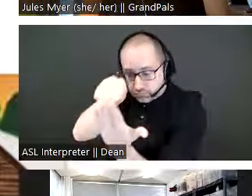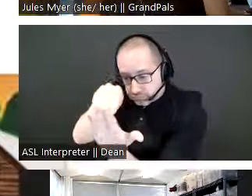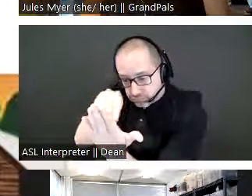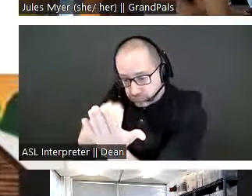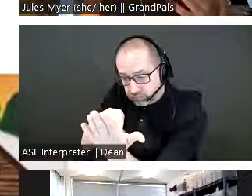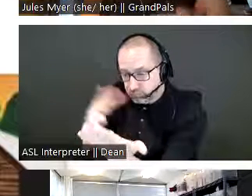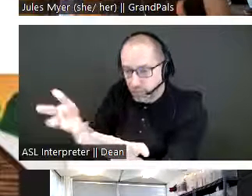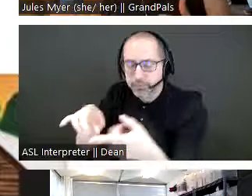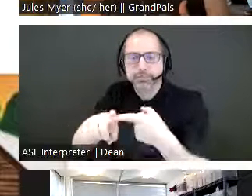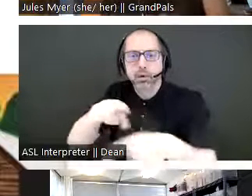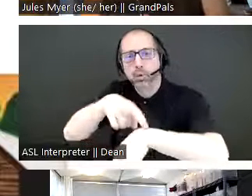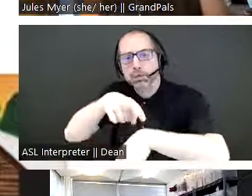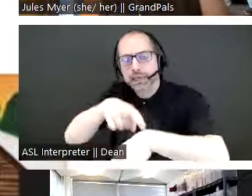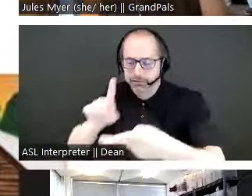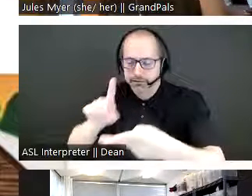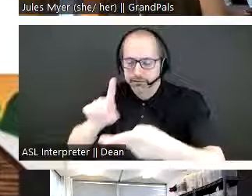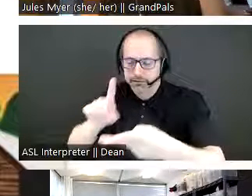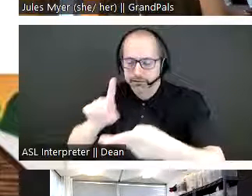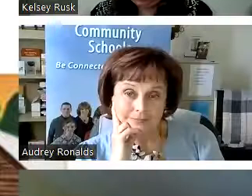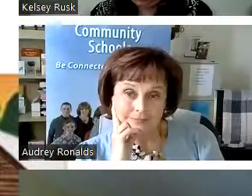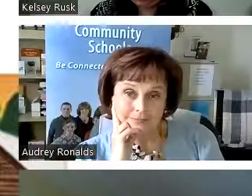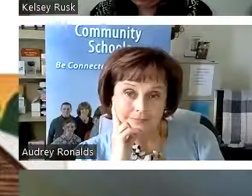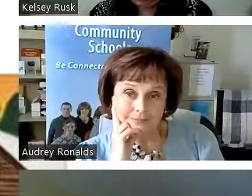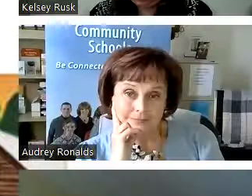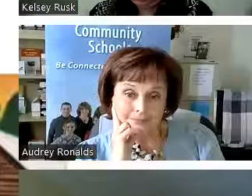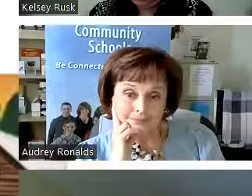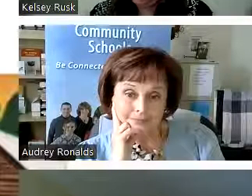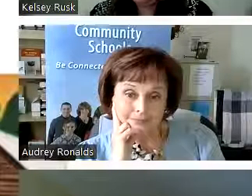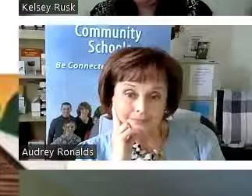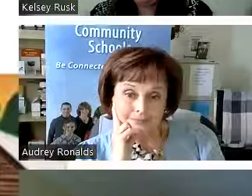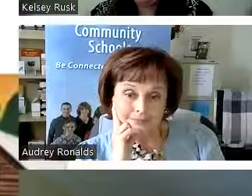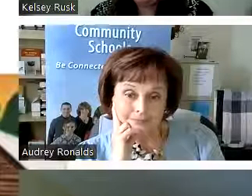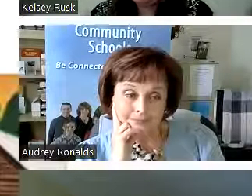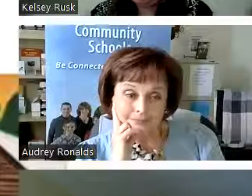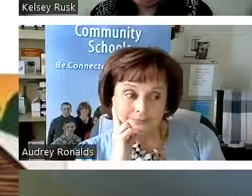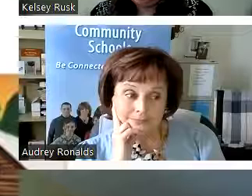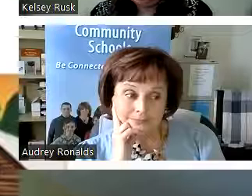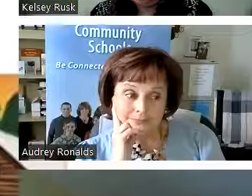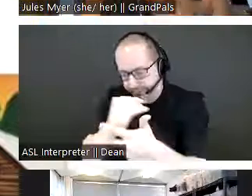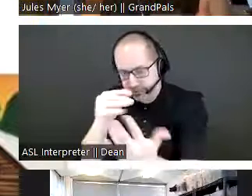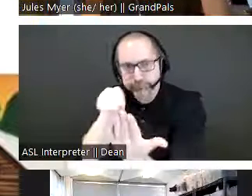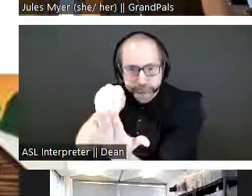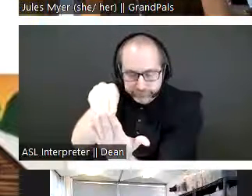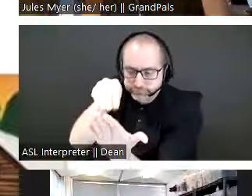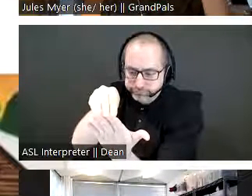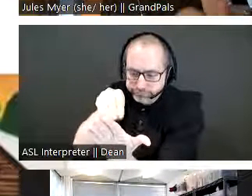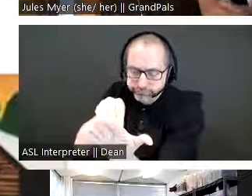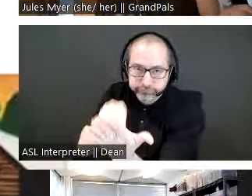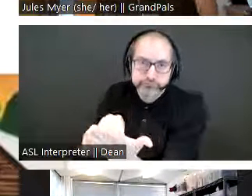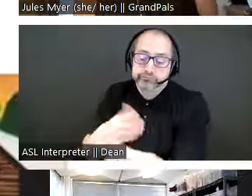are they going to meet? What day? What time? The location, which sessions will be